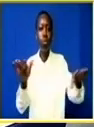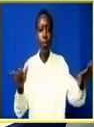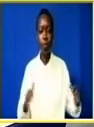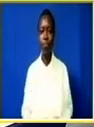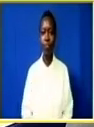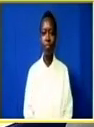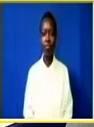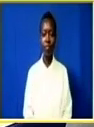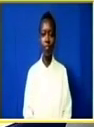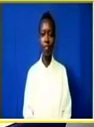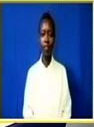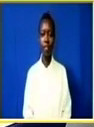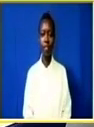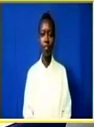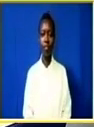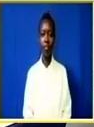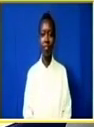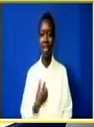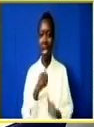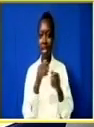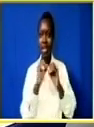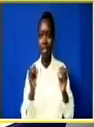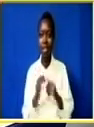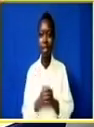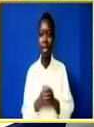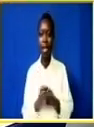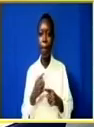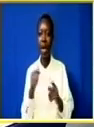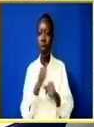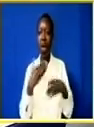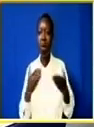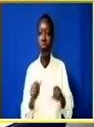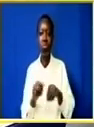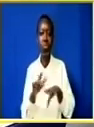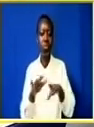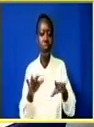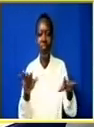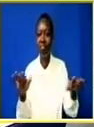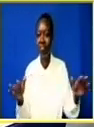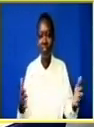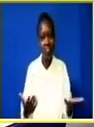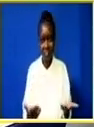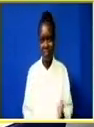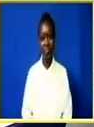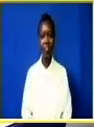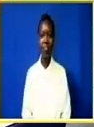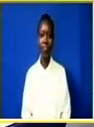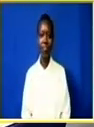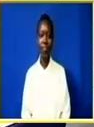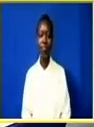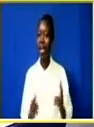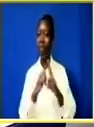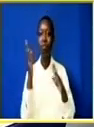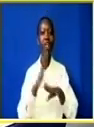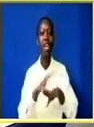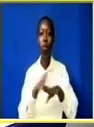They, I don't want to say the word I want to say. They just creep. I want to say creeping. They just creep. Creeping plants. Yeah. Very good.